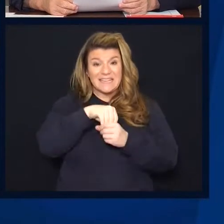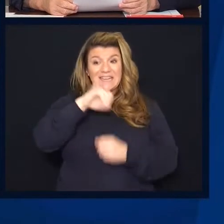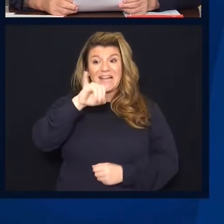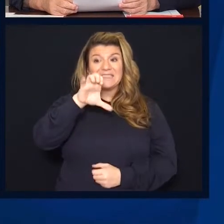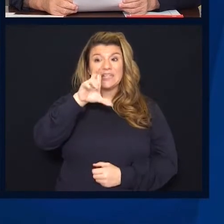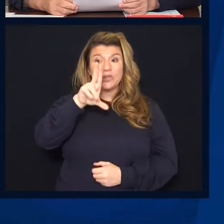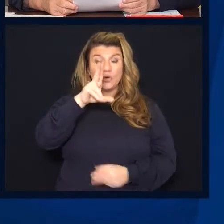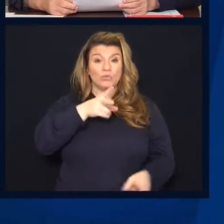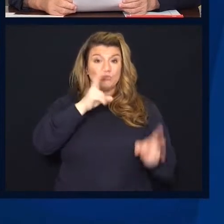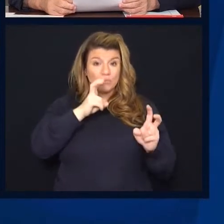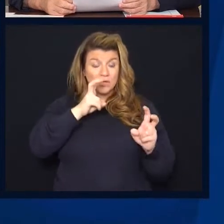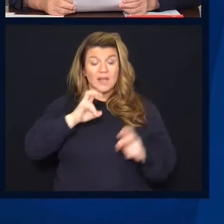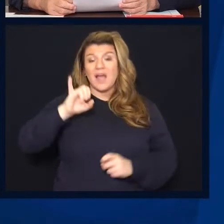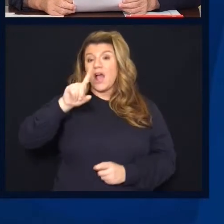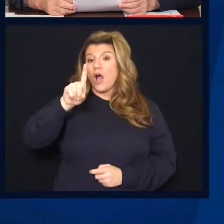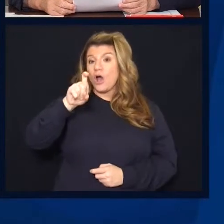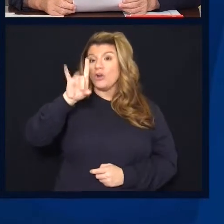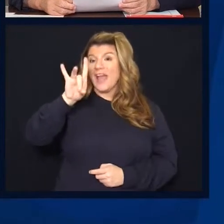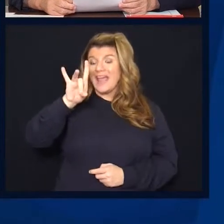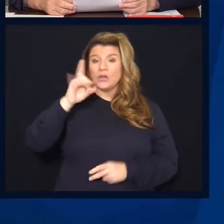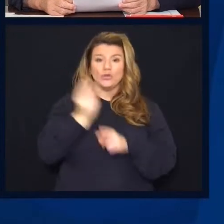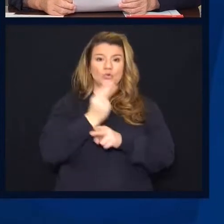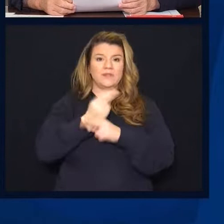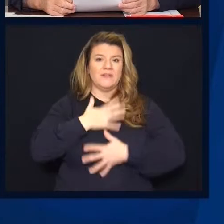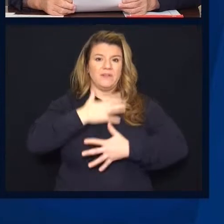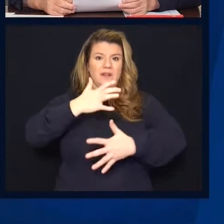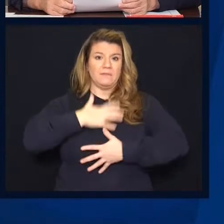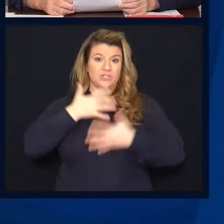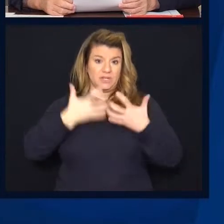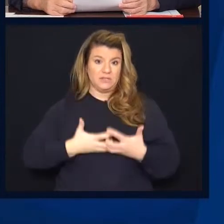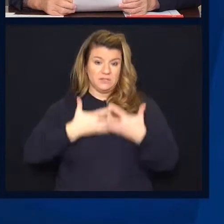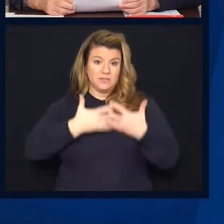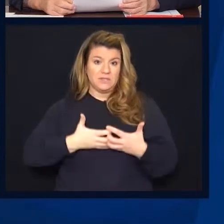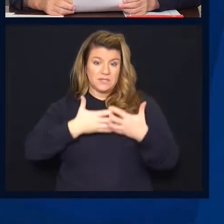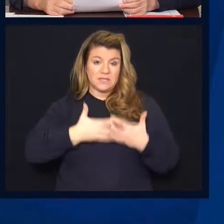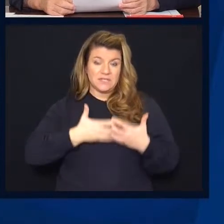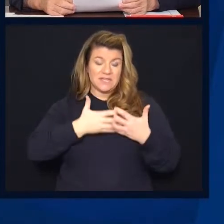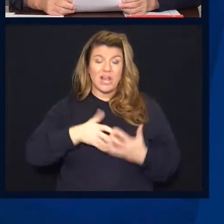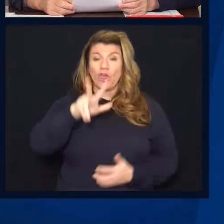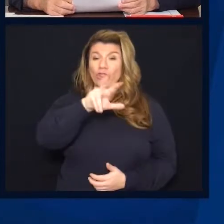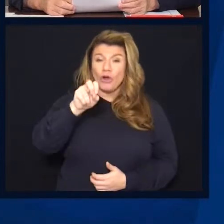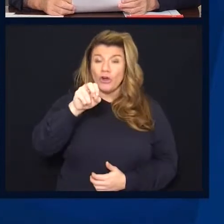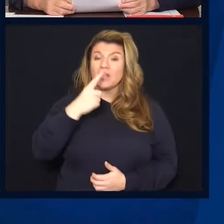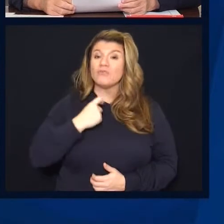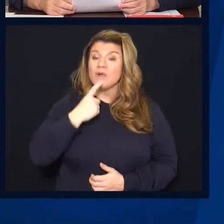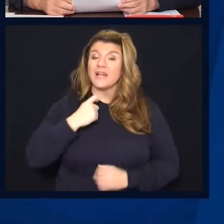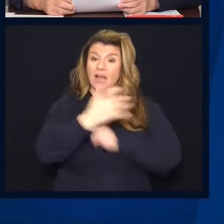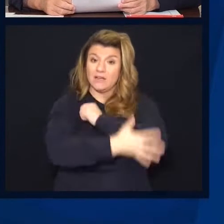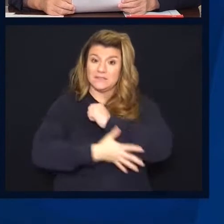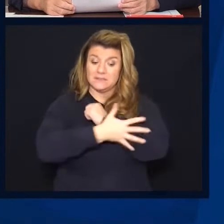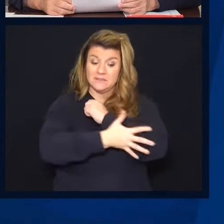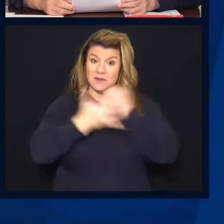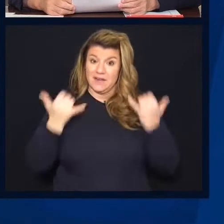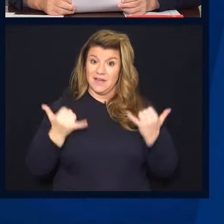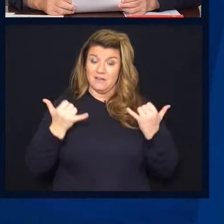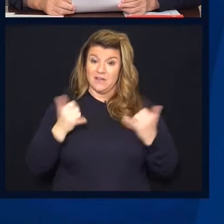ICU units, and 108 on the ventilators. We have 30 red counties in West Virginia right